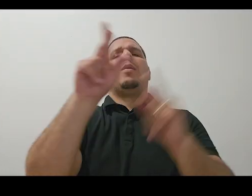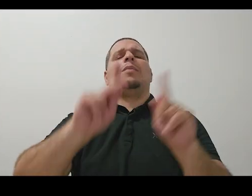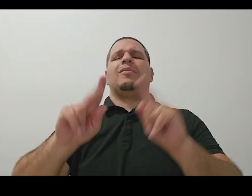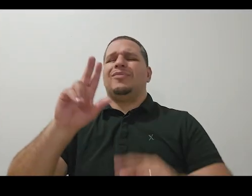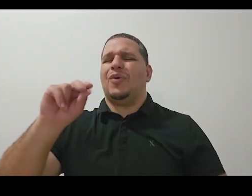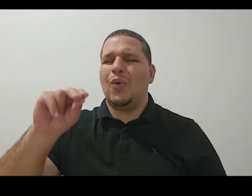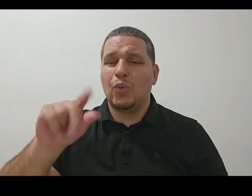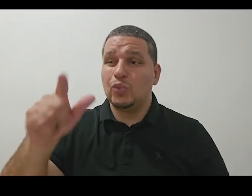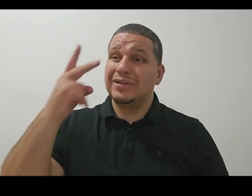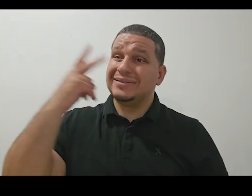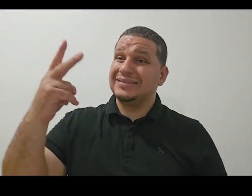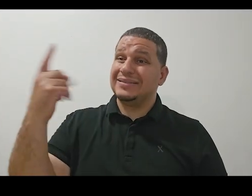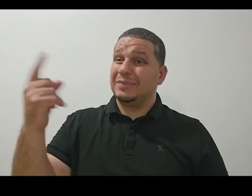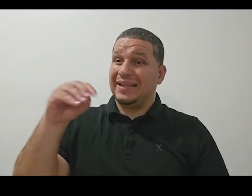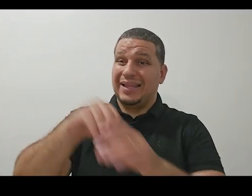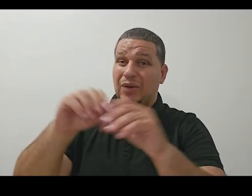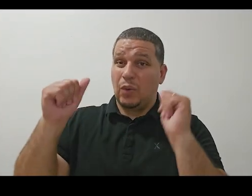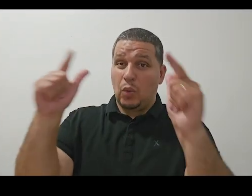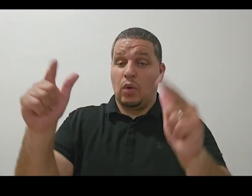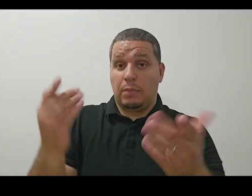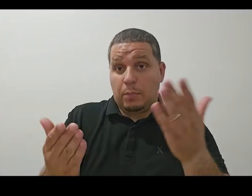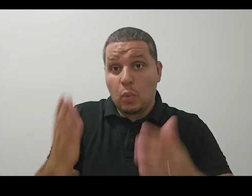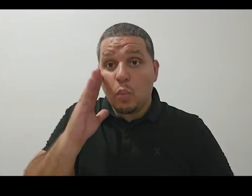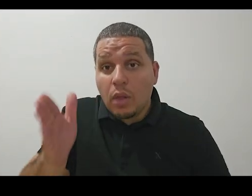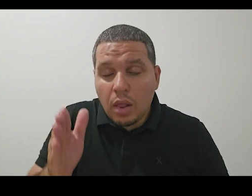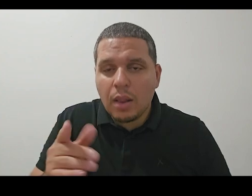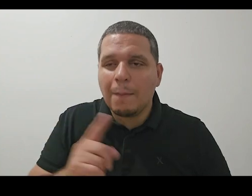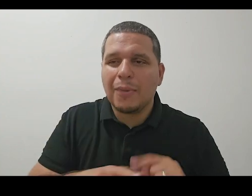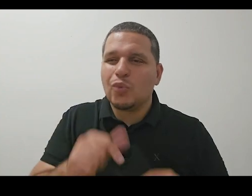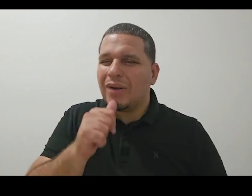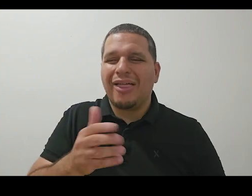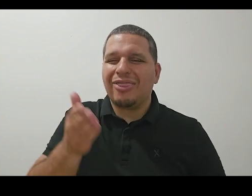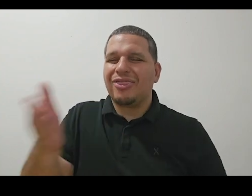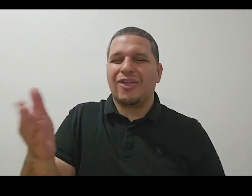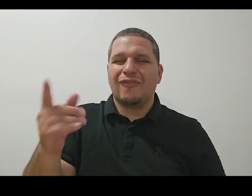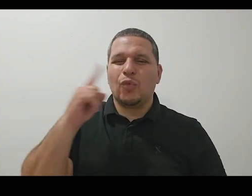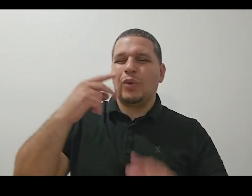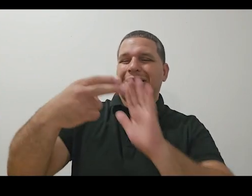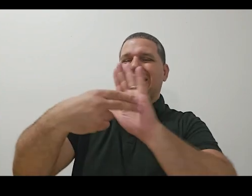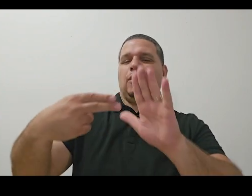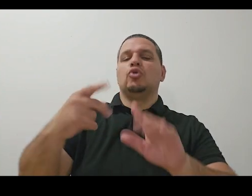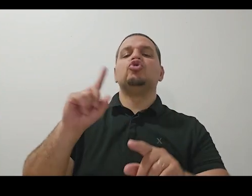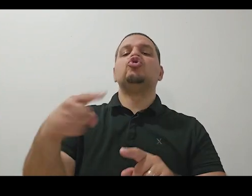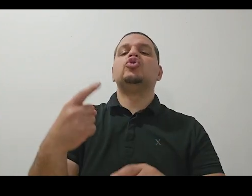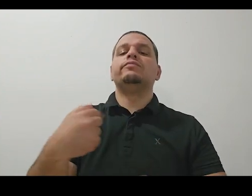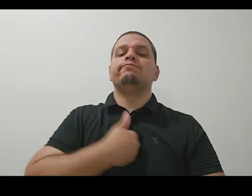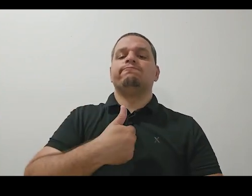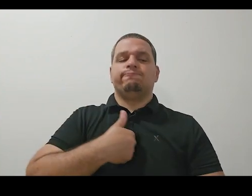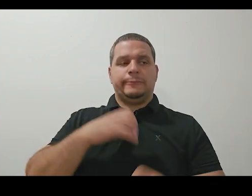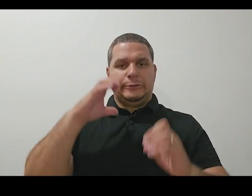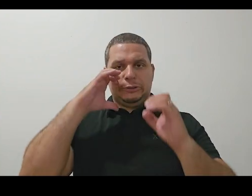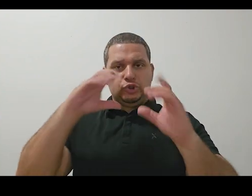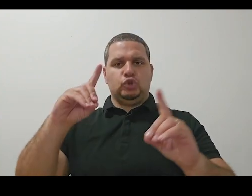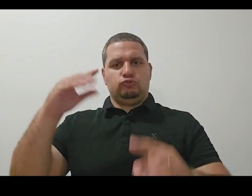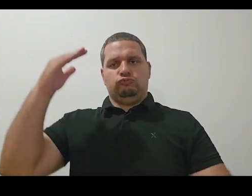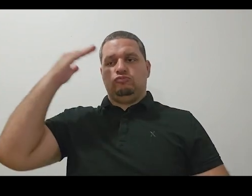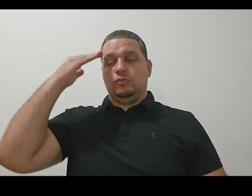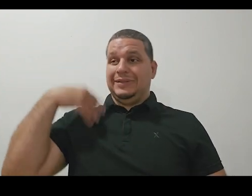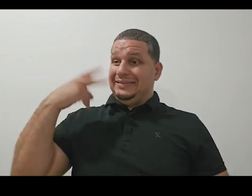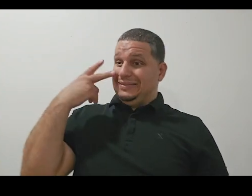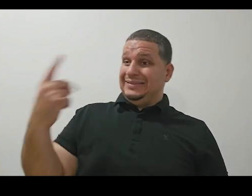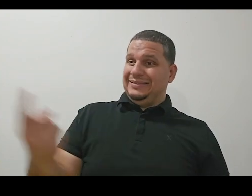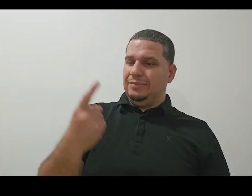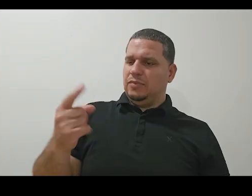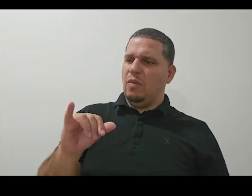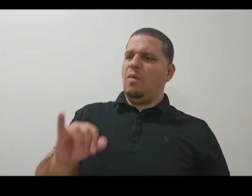diagnose, you're going to see something in everybody, because you might. So, but you're not there to diagnose. You're just to be educated, to